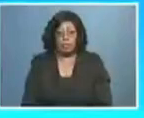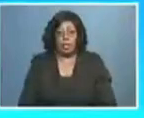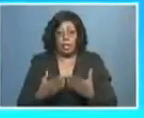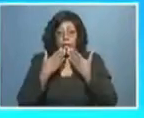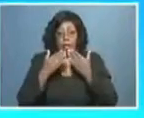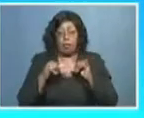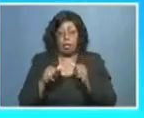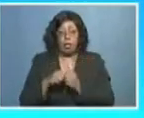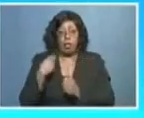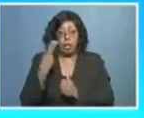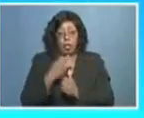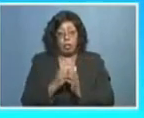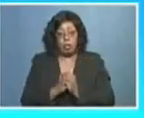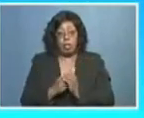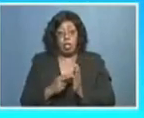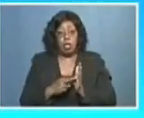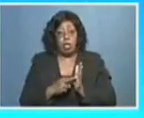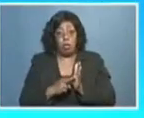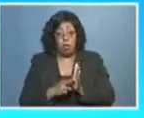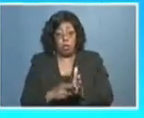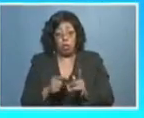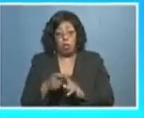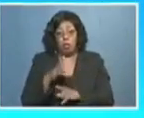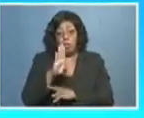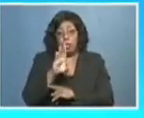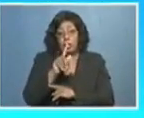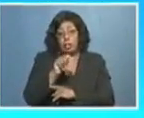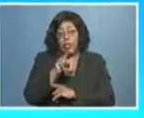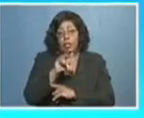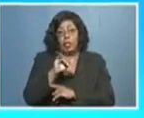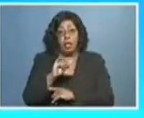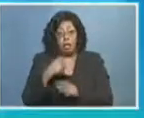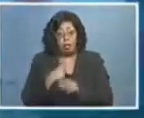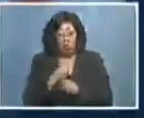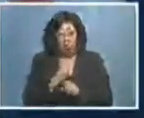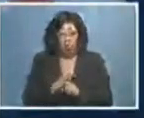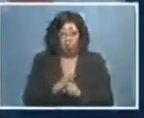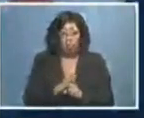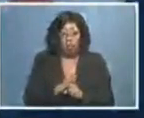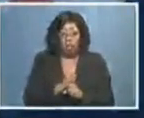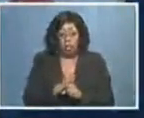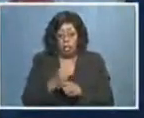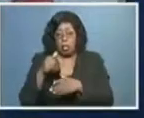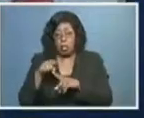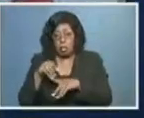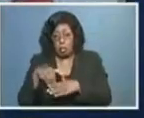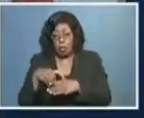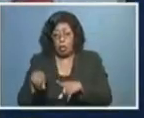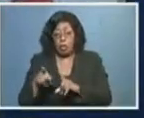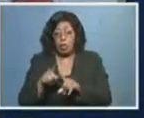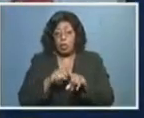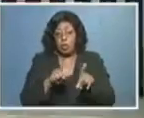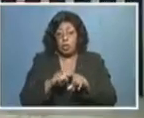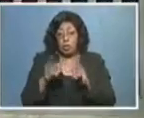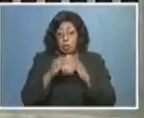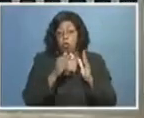Thanks for staying with us. Representatives from the Bahamas Technical and Vocational Institute making the rounds in various communities, registering students